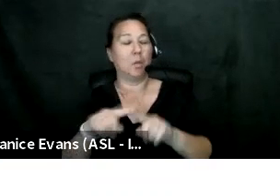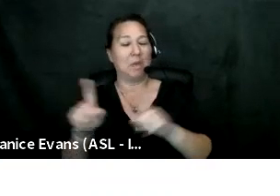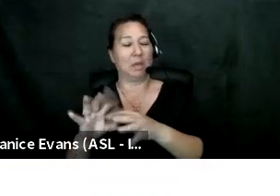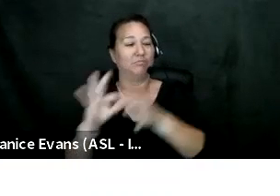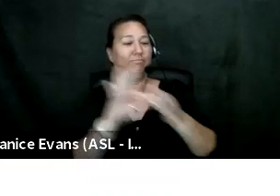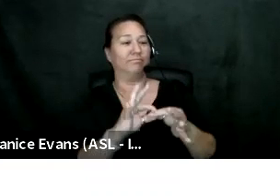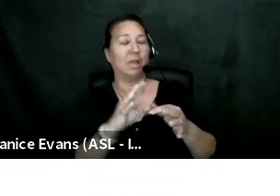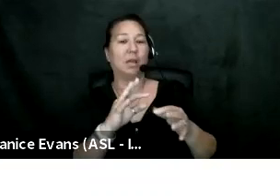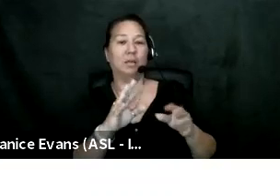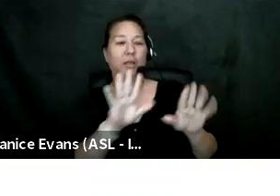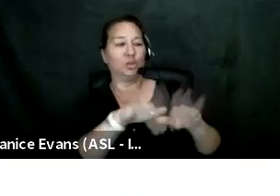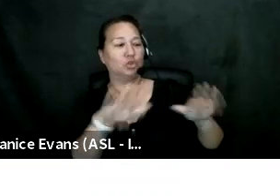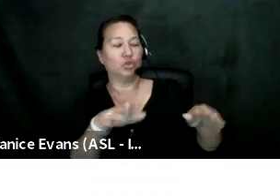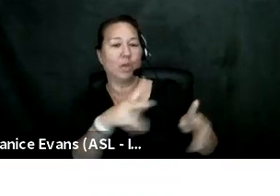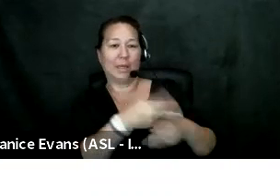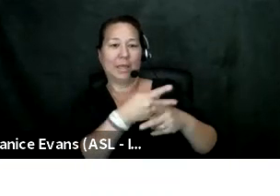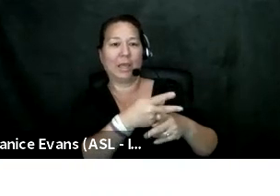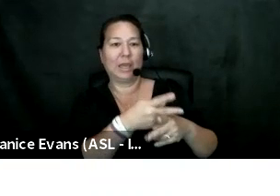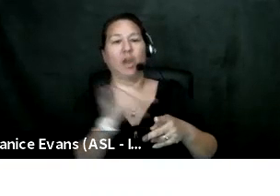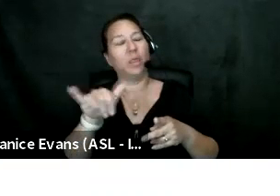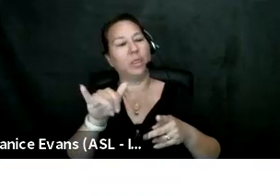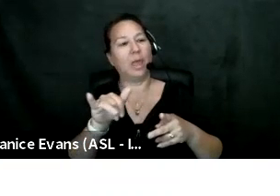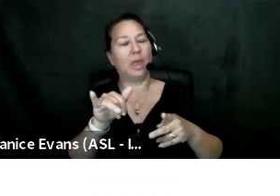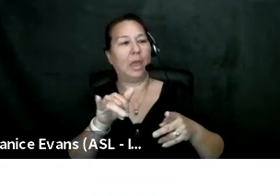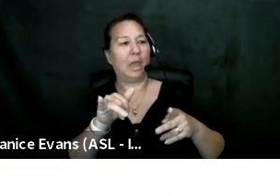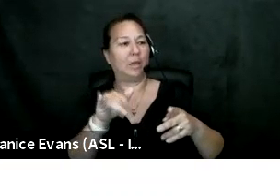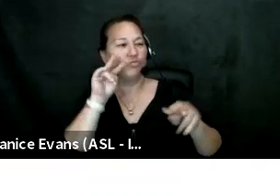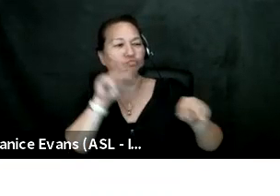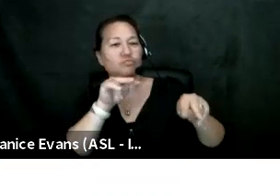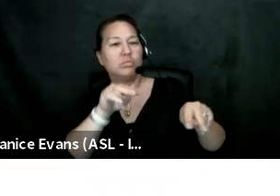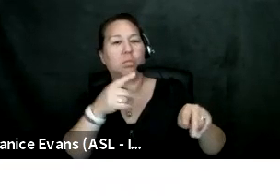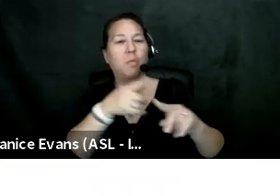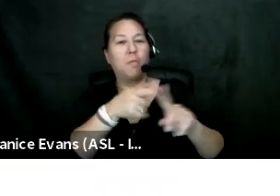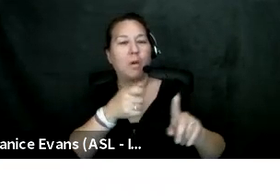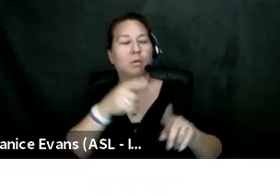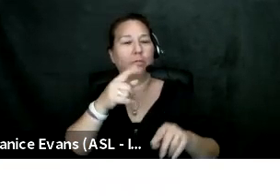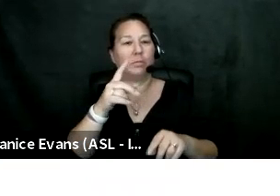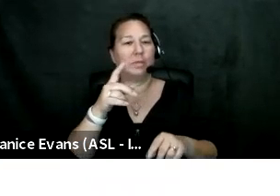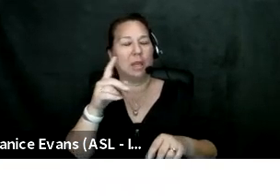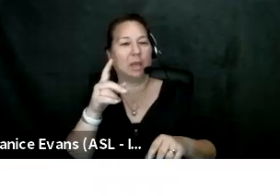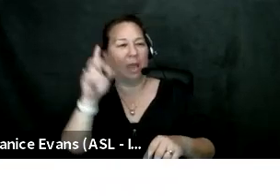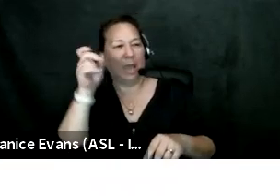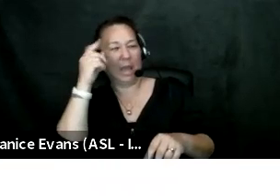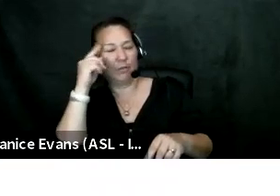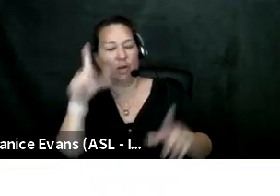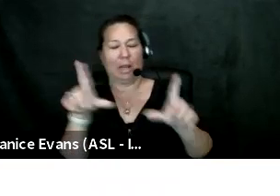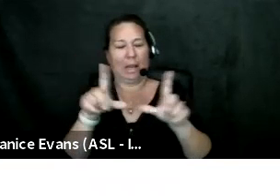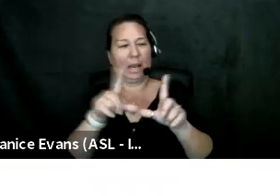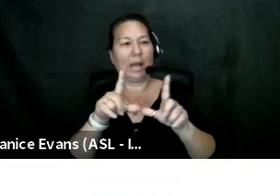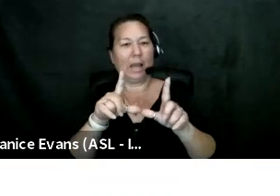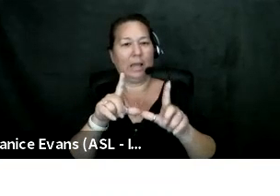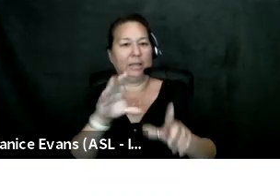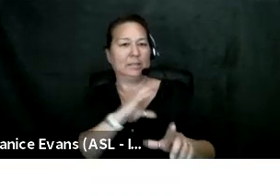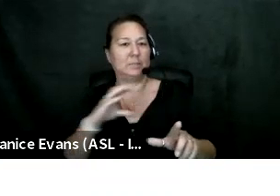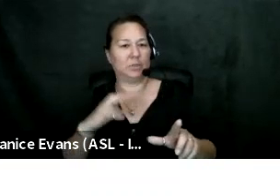by community care, the community care licensing division. And so they do have different requirements than schools. But as far as, public